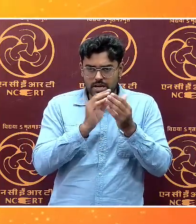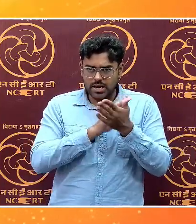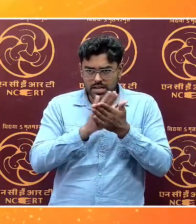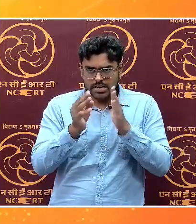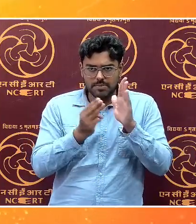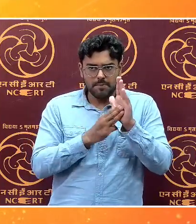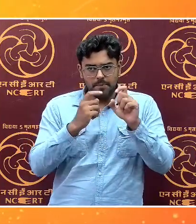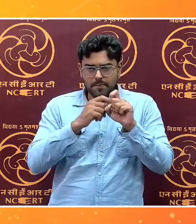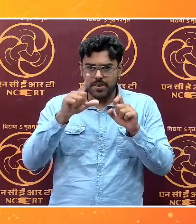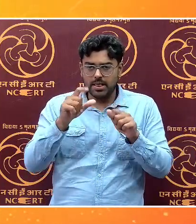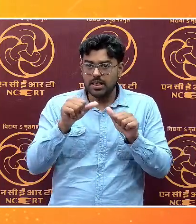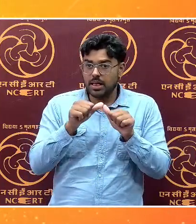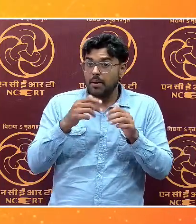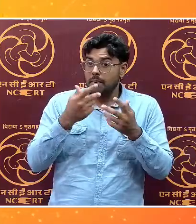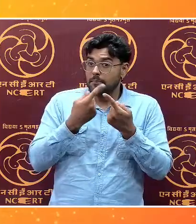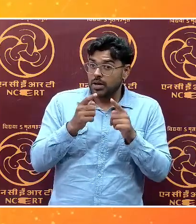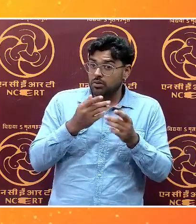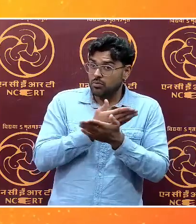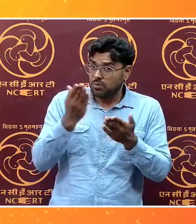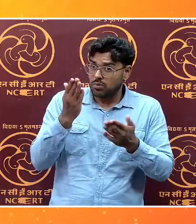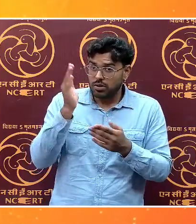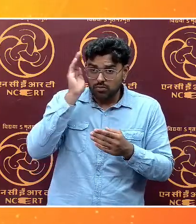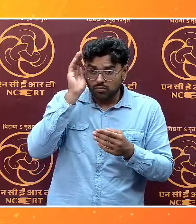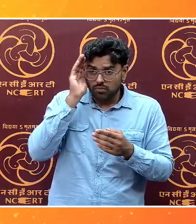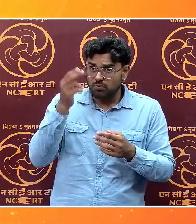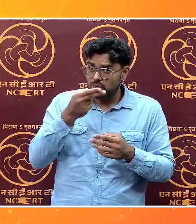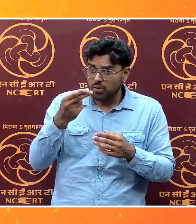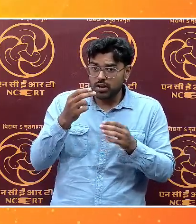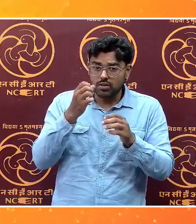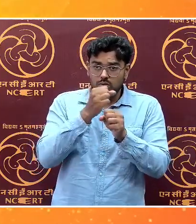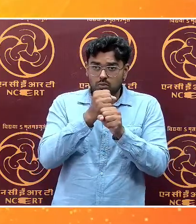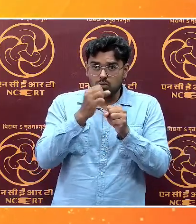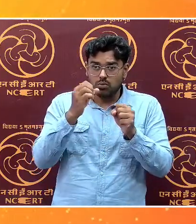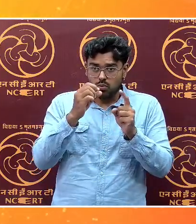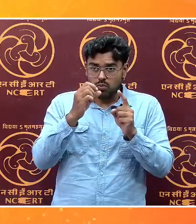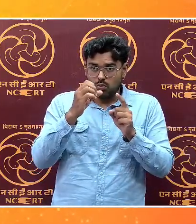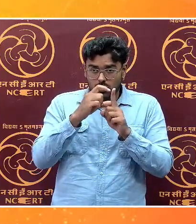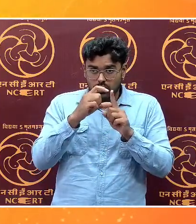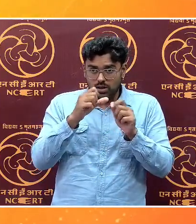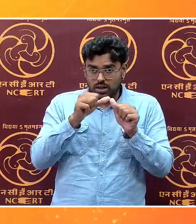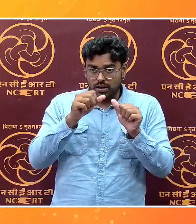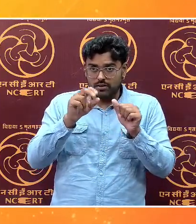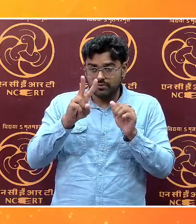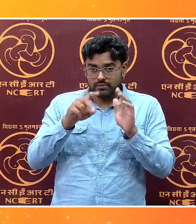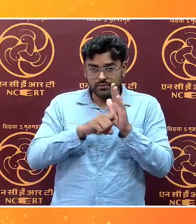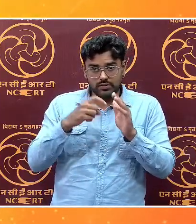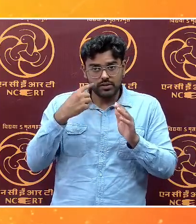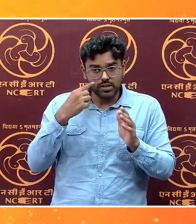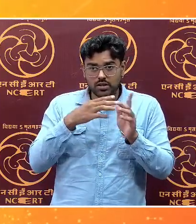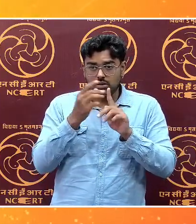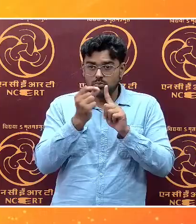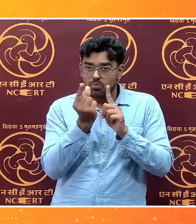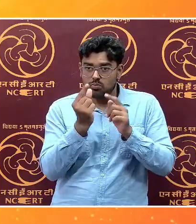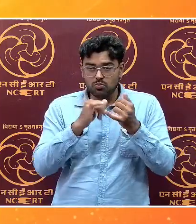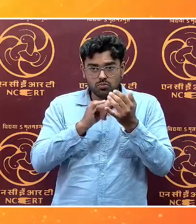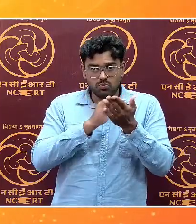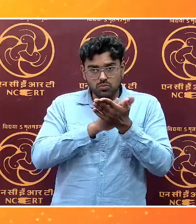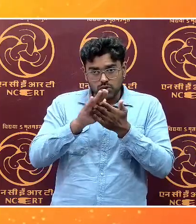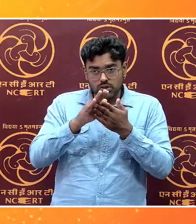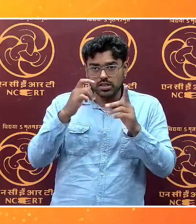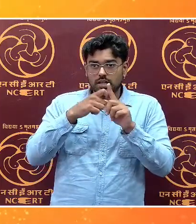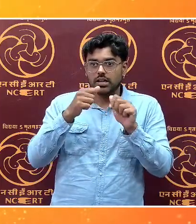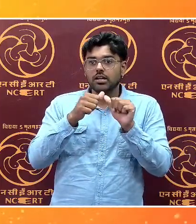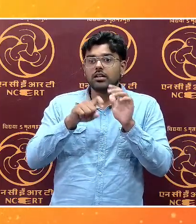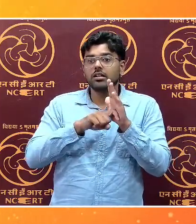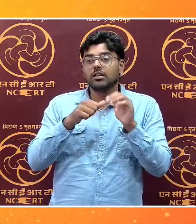about Godavari Pushkaram? I think that many of you might not be having the name